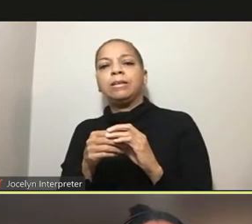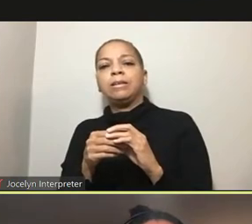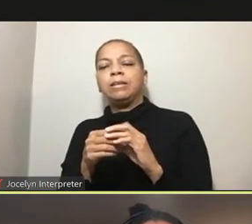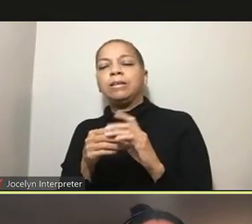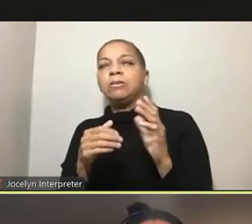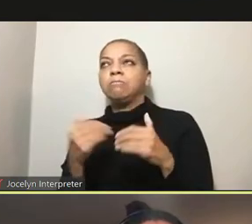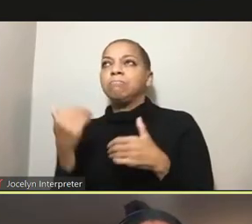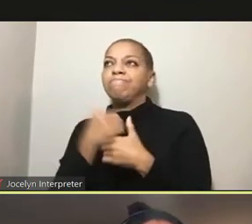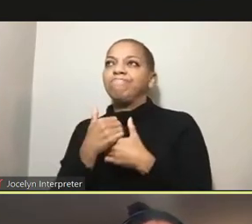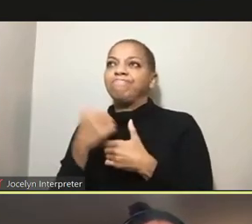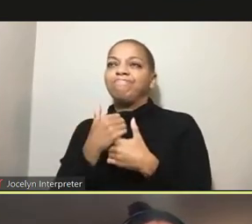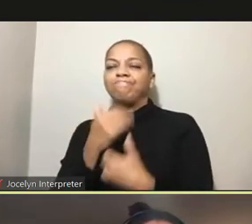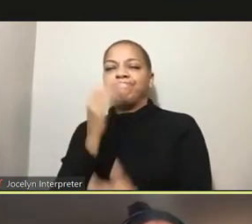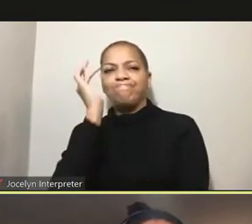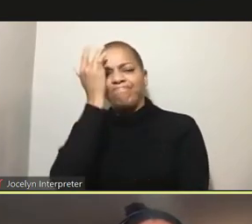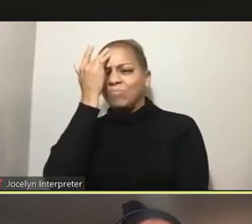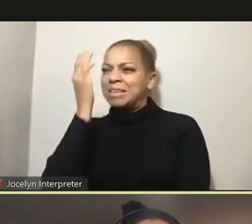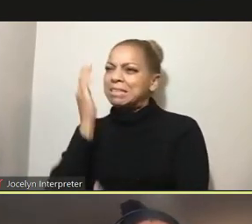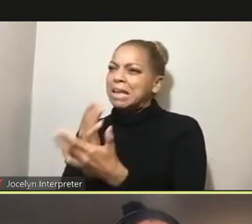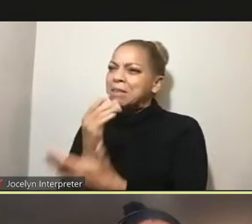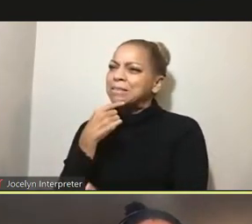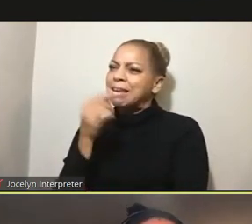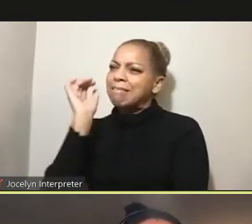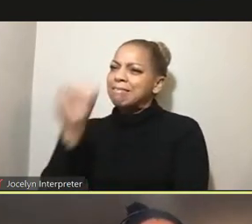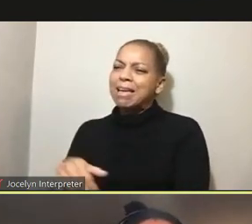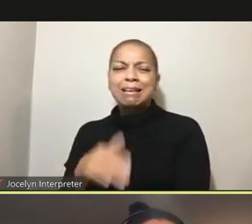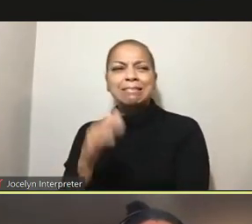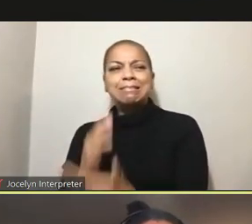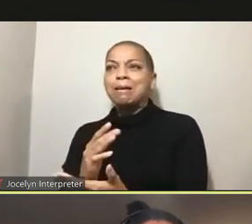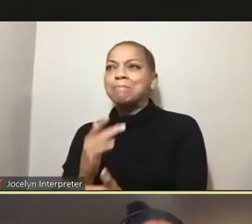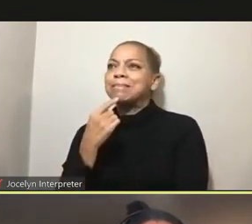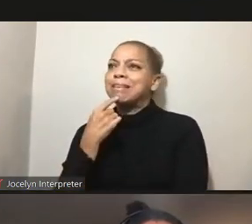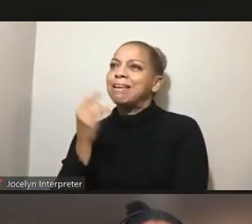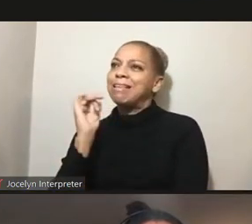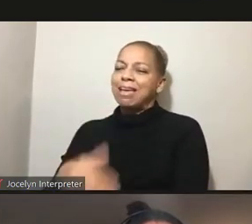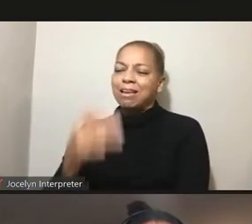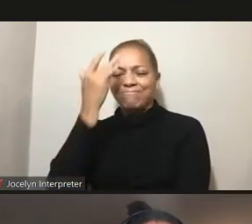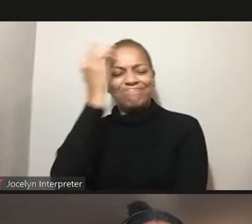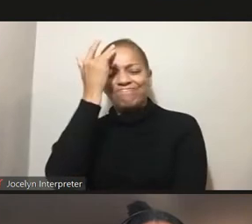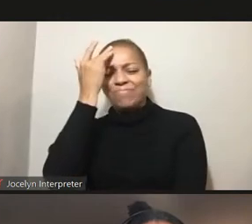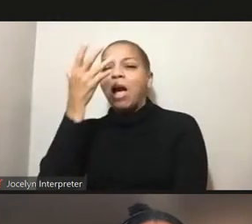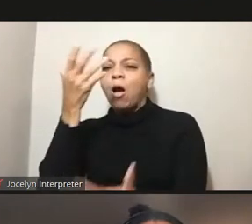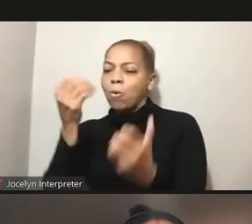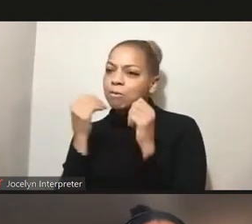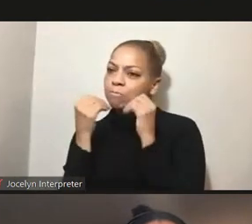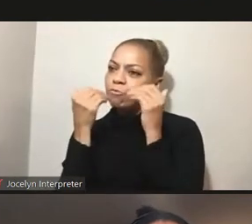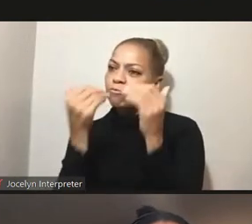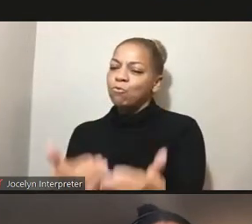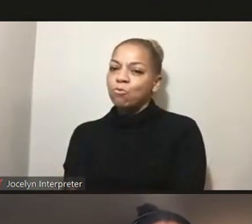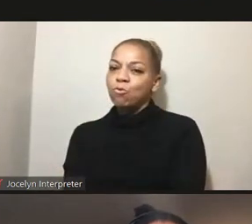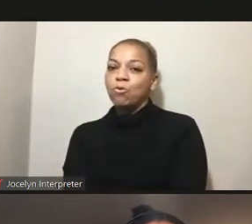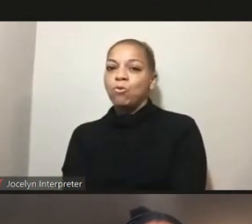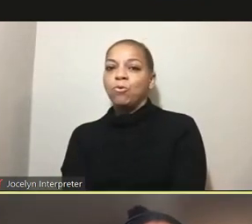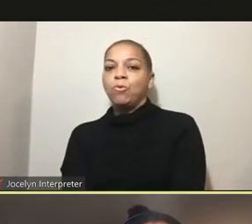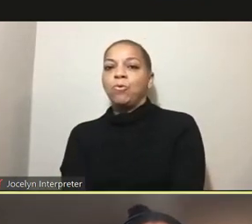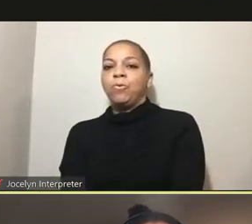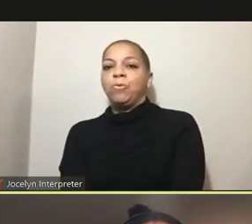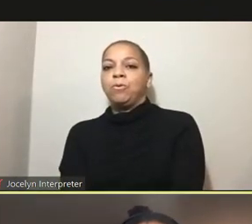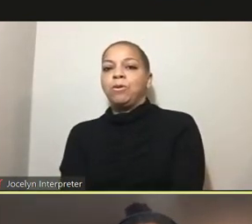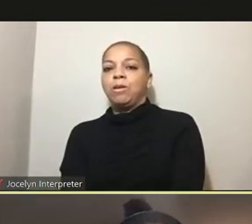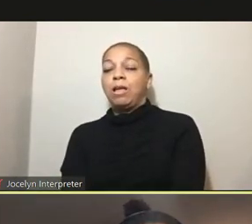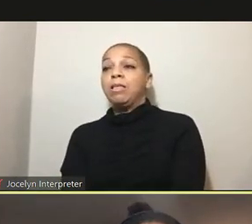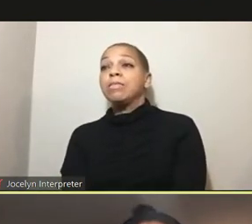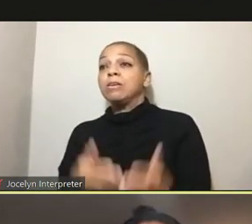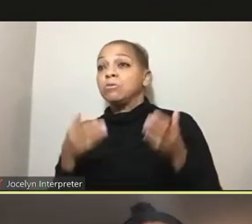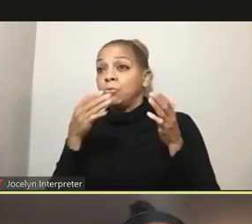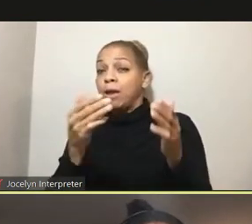like, stop saying that, right? Like, stop saying that. Like, I want to move on. Right. Mm-hmm. And there is a path to moving on that